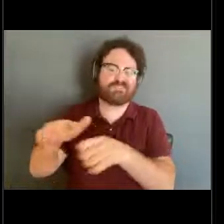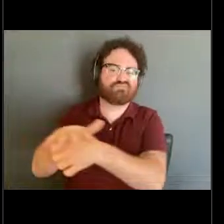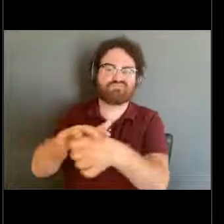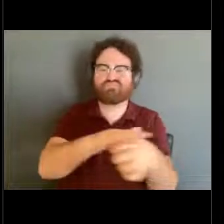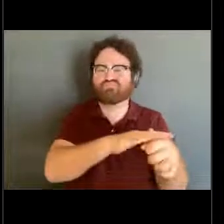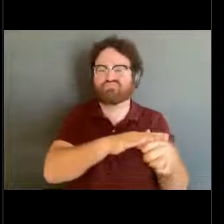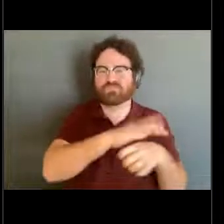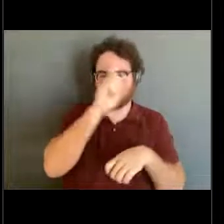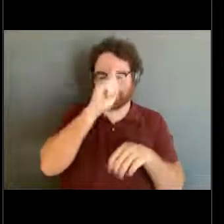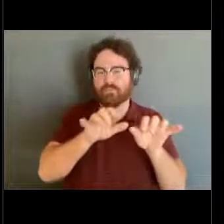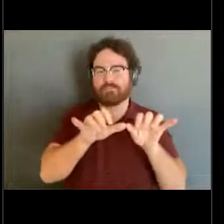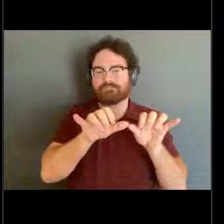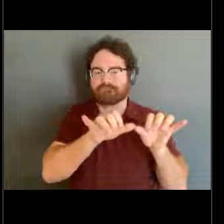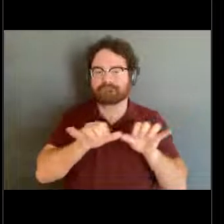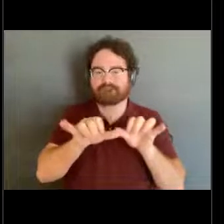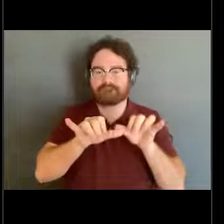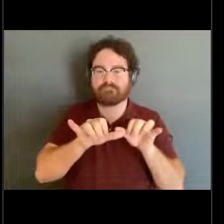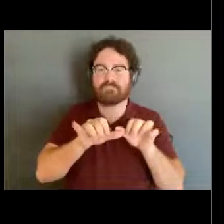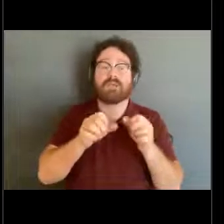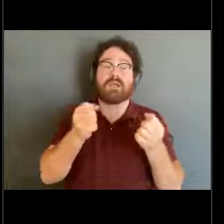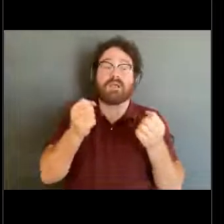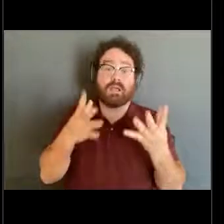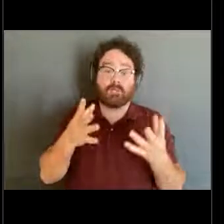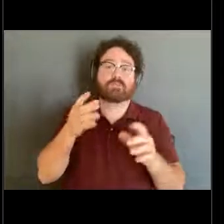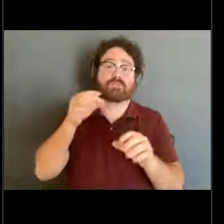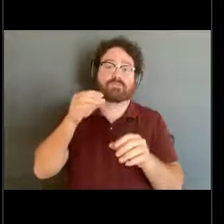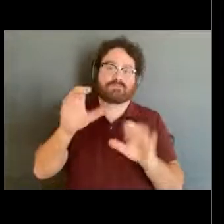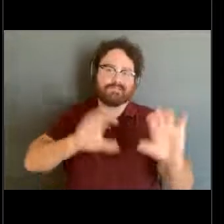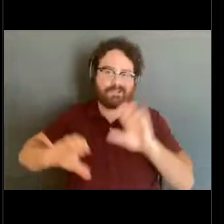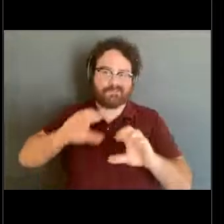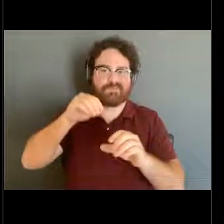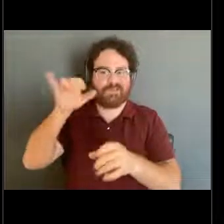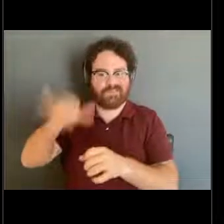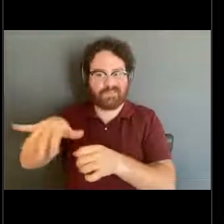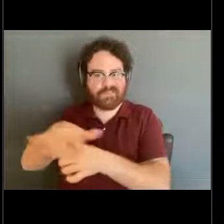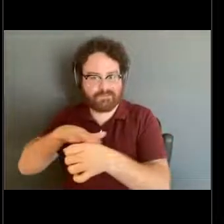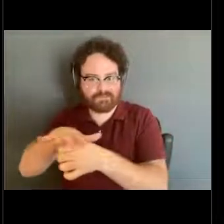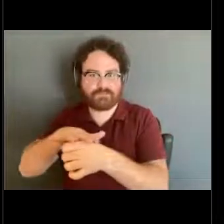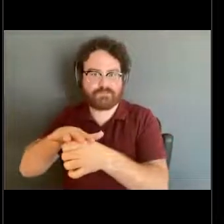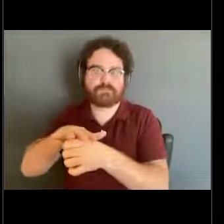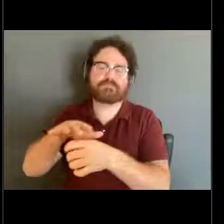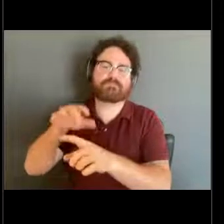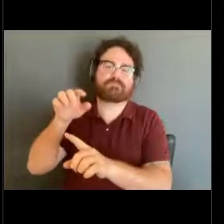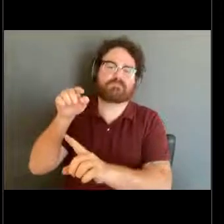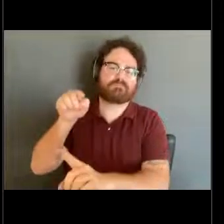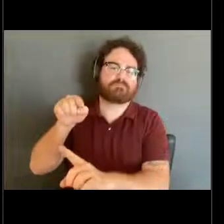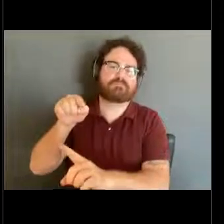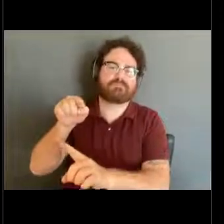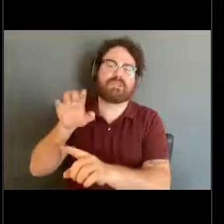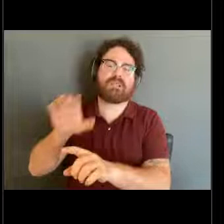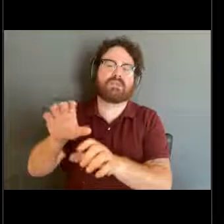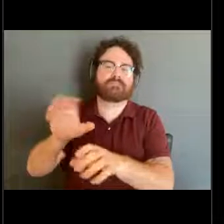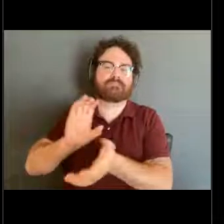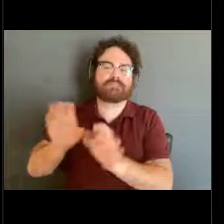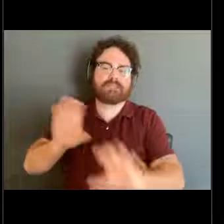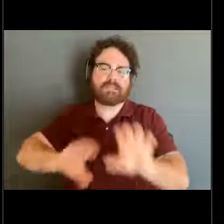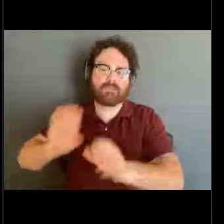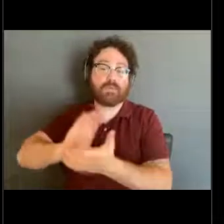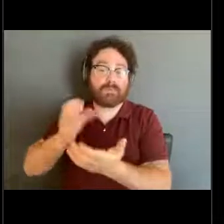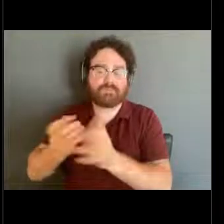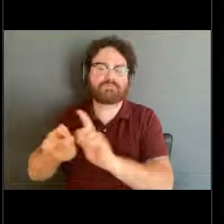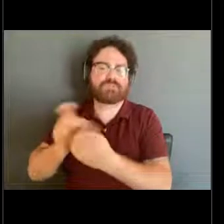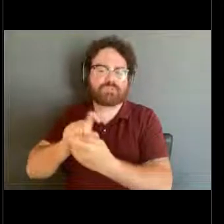of the chemical also changed concurrently, such that there was more now being observed in the southern hemisphere than in the northern hemisphere than